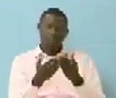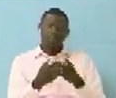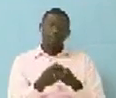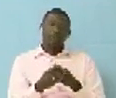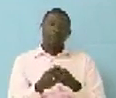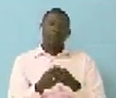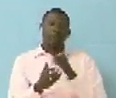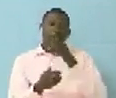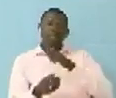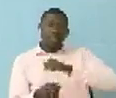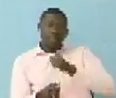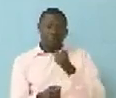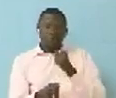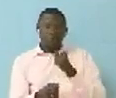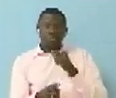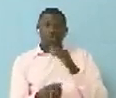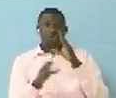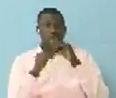he refused to talk.